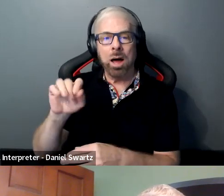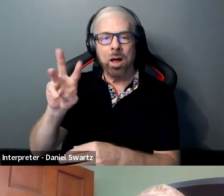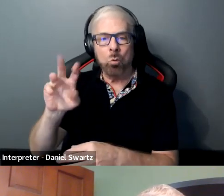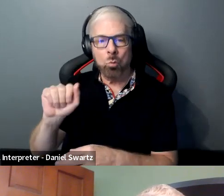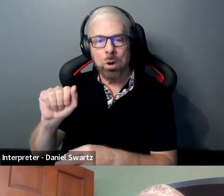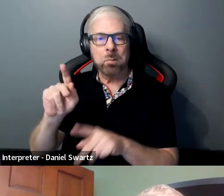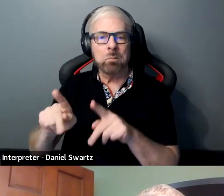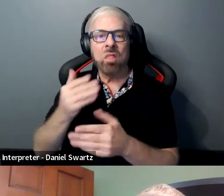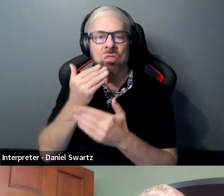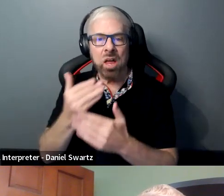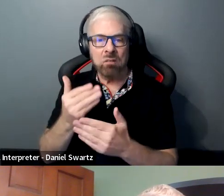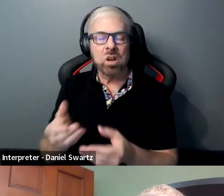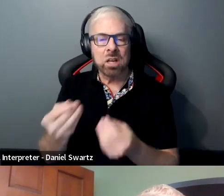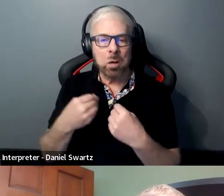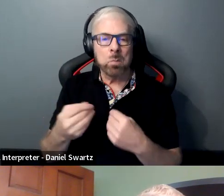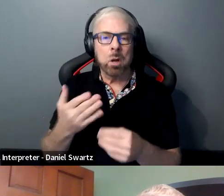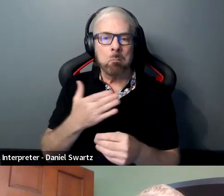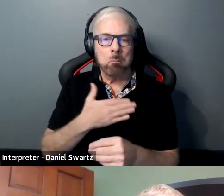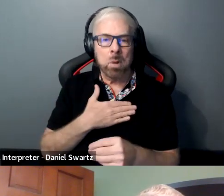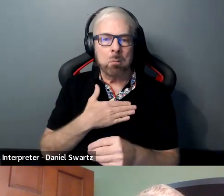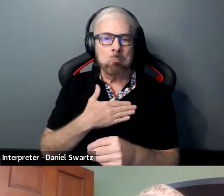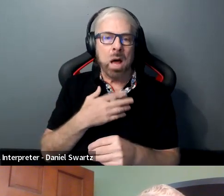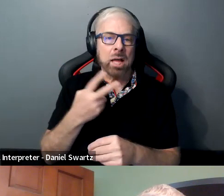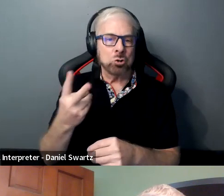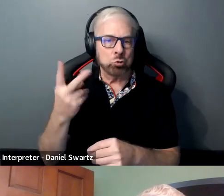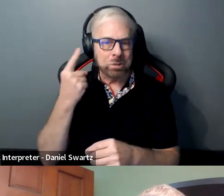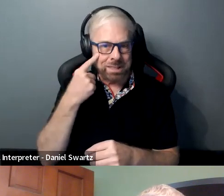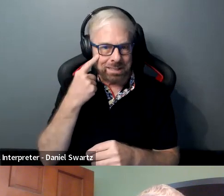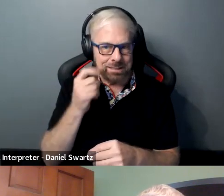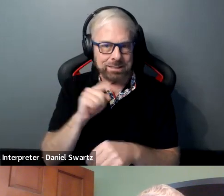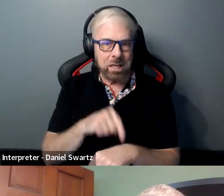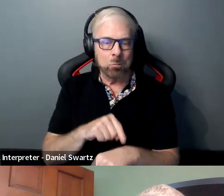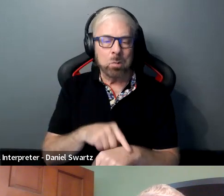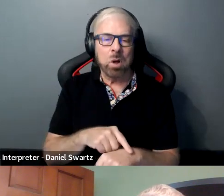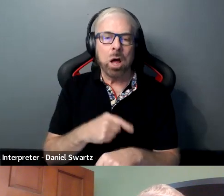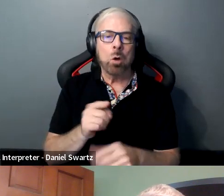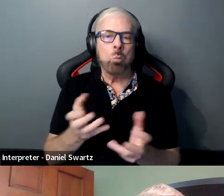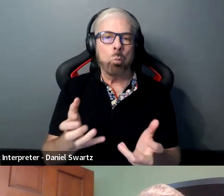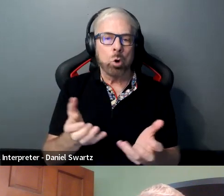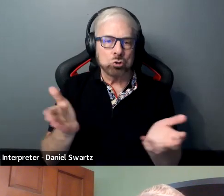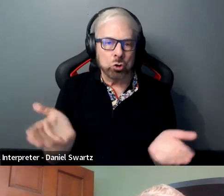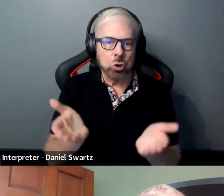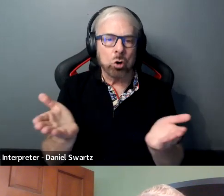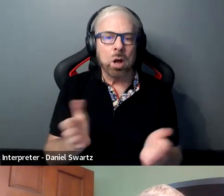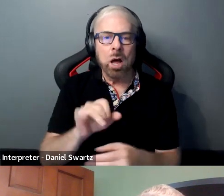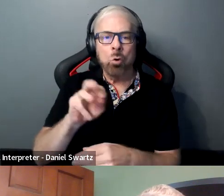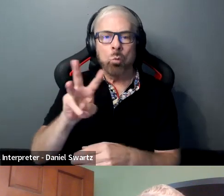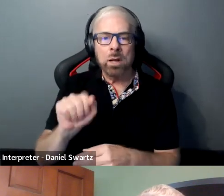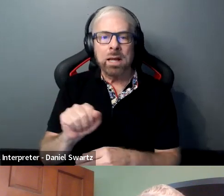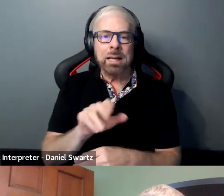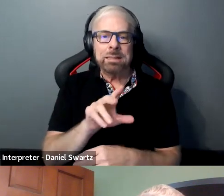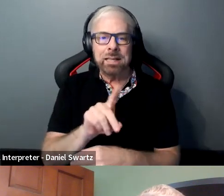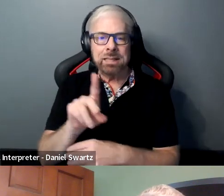thank you for giving me my 2-cent time. And I'd really like to encourage the Iowa Developmental